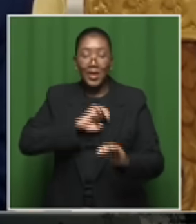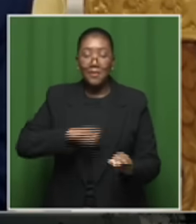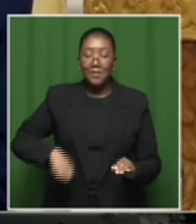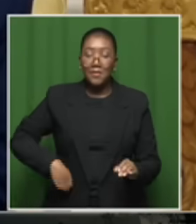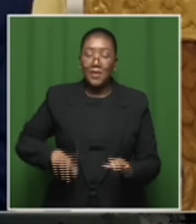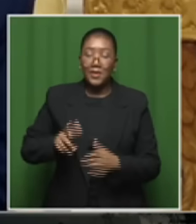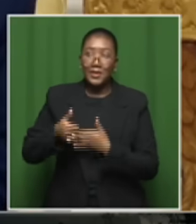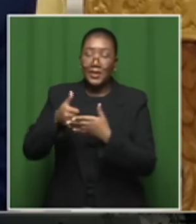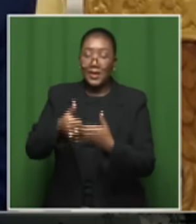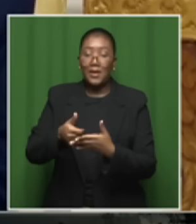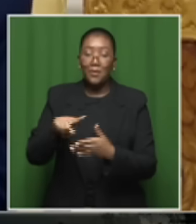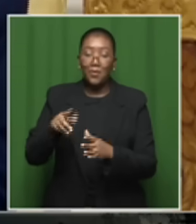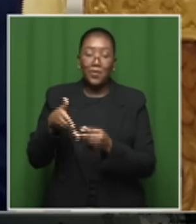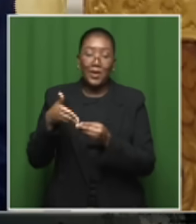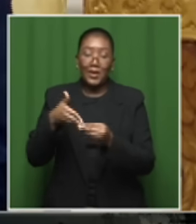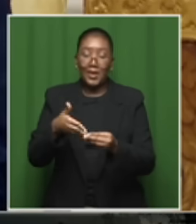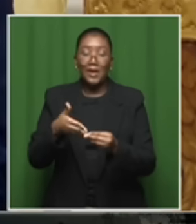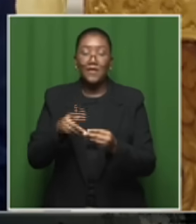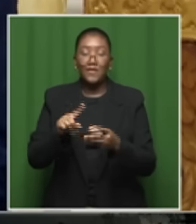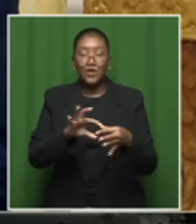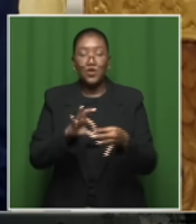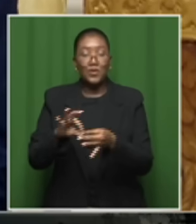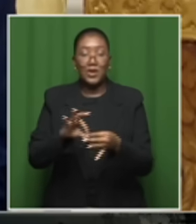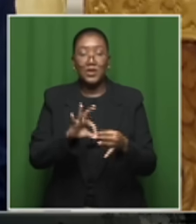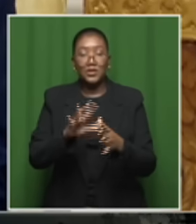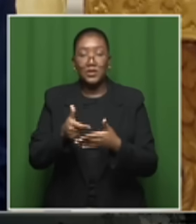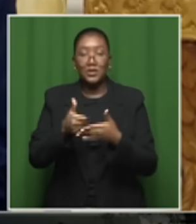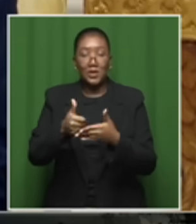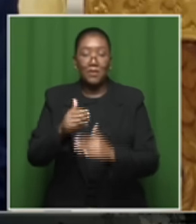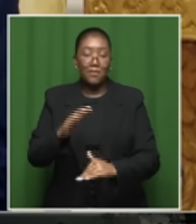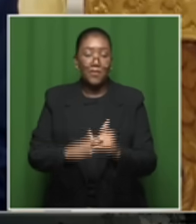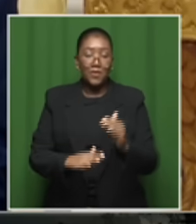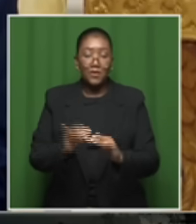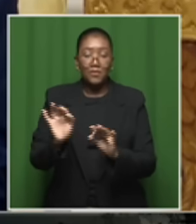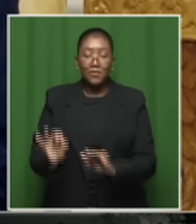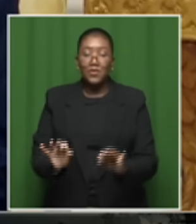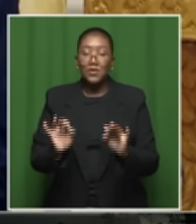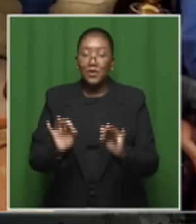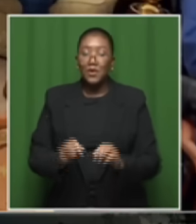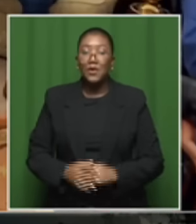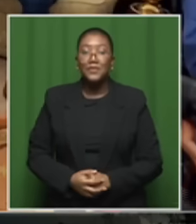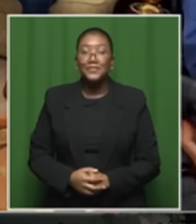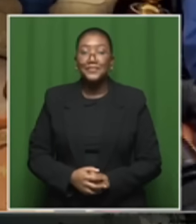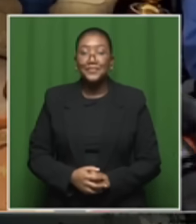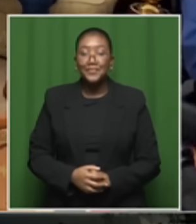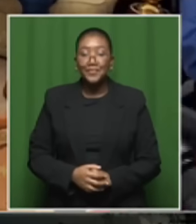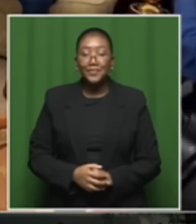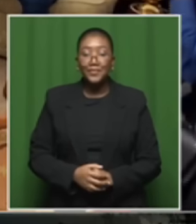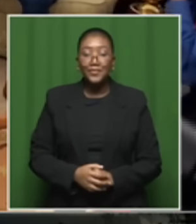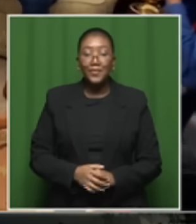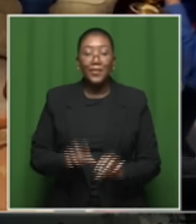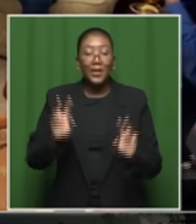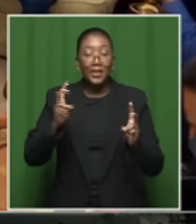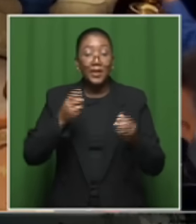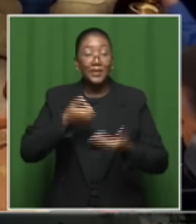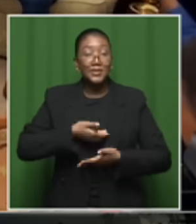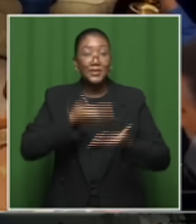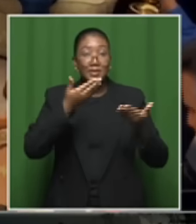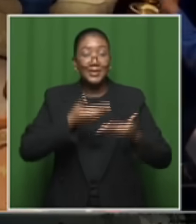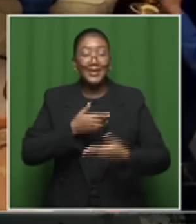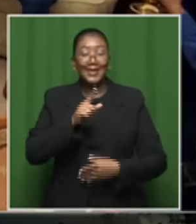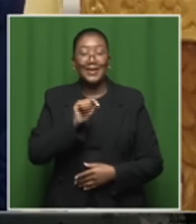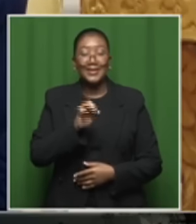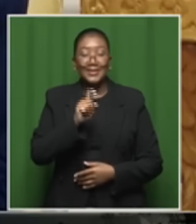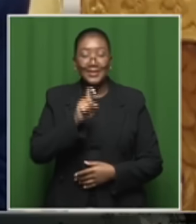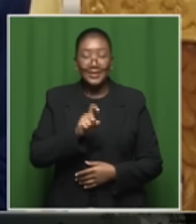of resetting the relations as it relates to trade relations. And the tariffs that's likely to be imposed